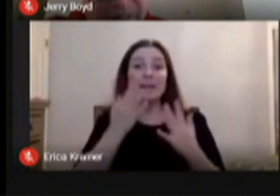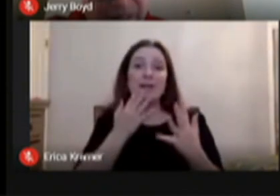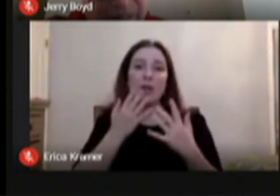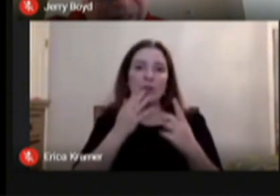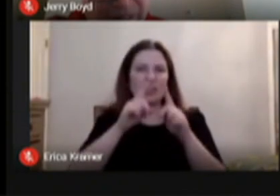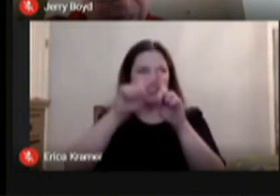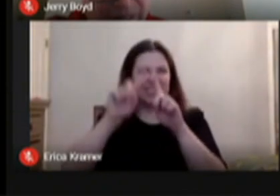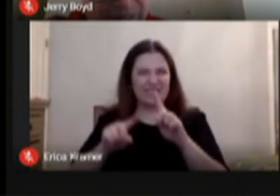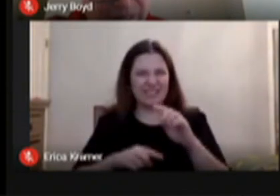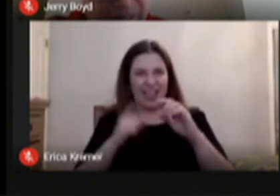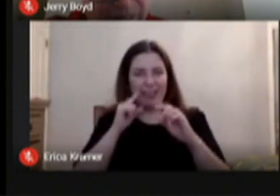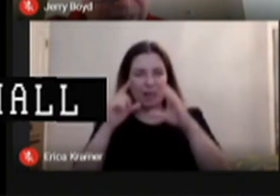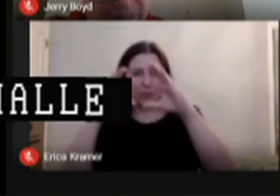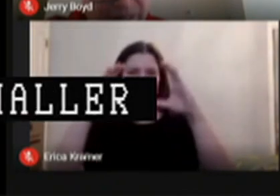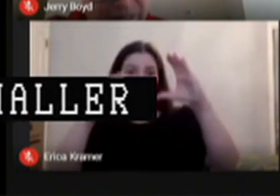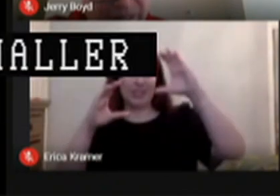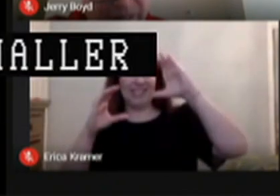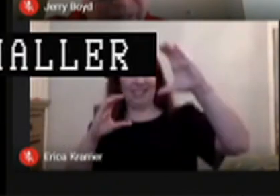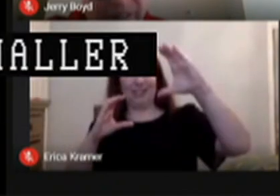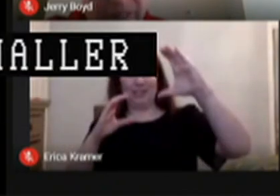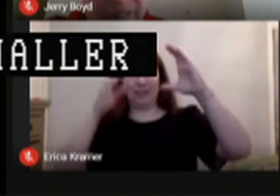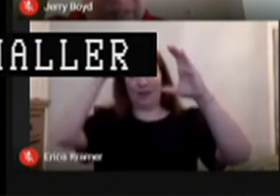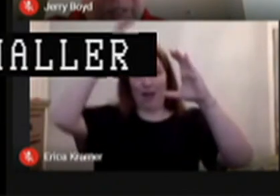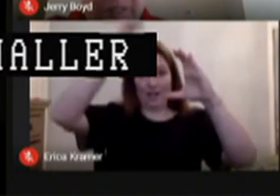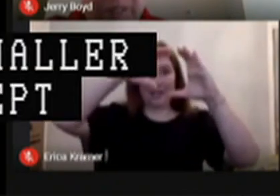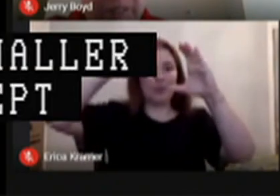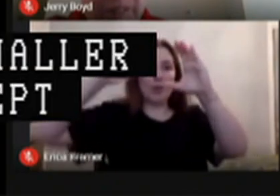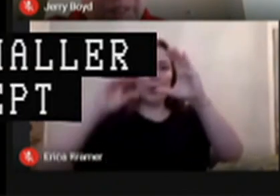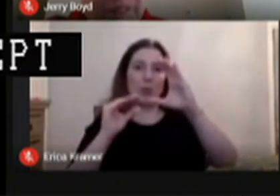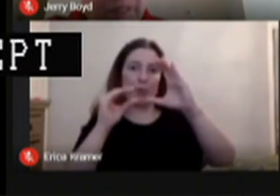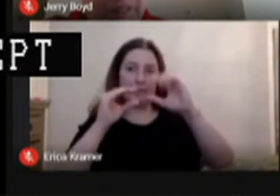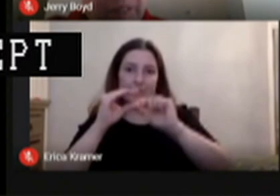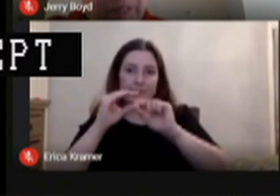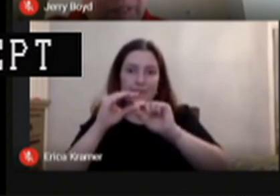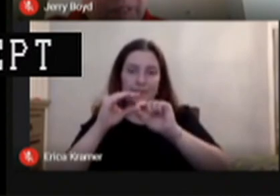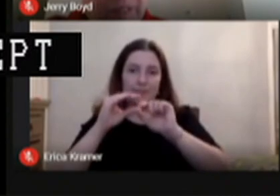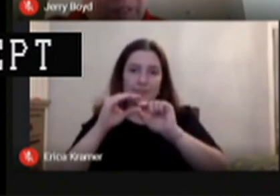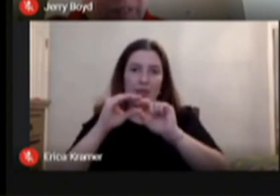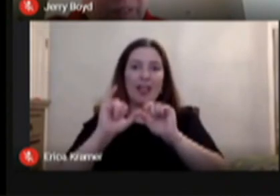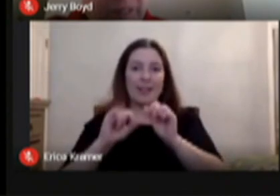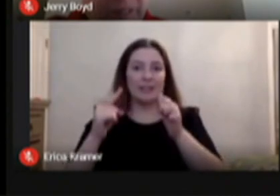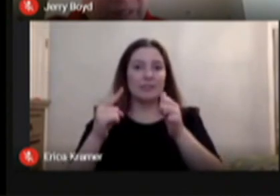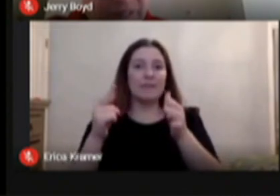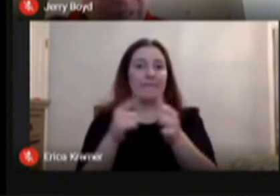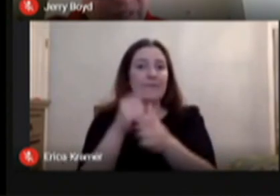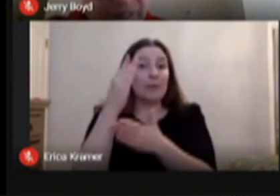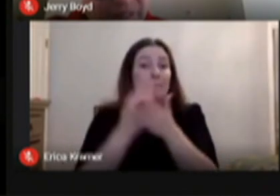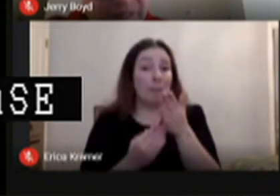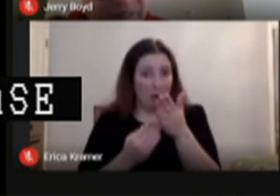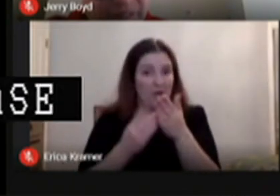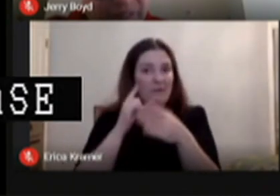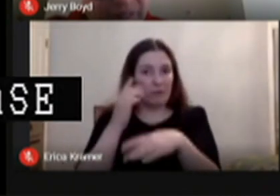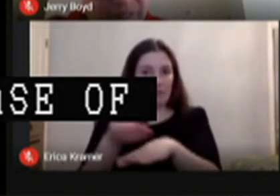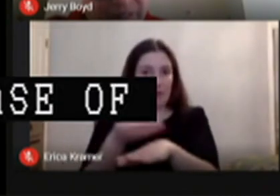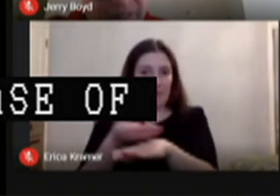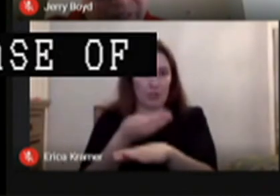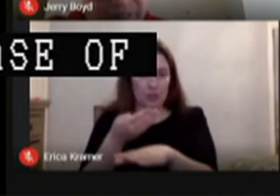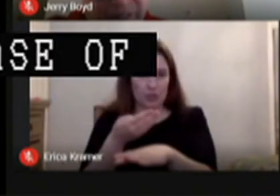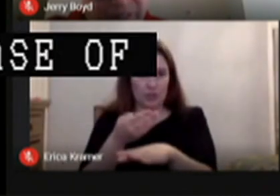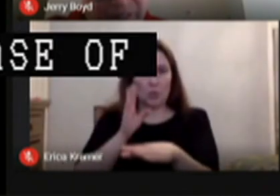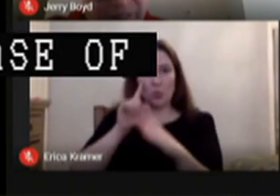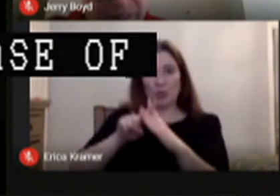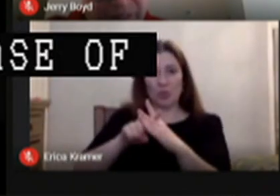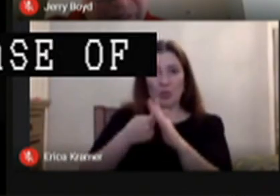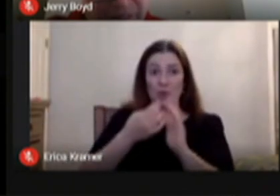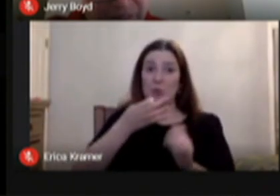smaller subset of that larger concept plan, which will be the first phase of renovations that you'll see starting on the plaza